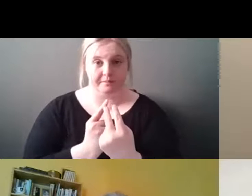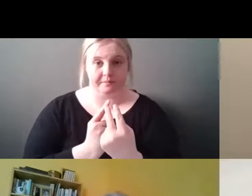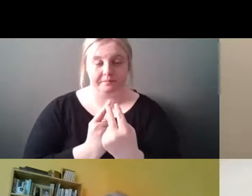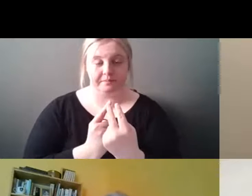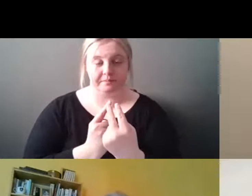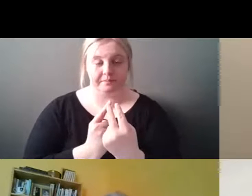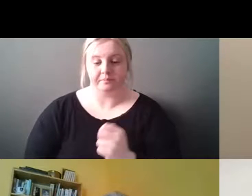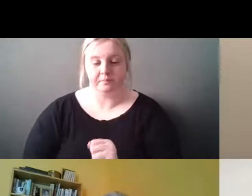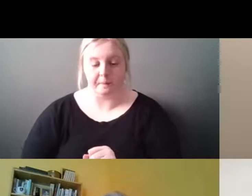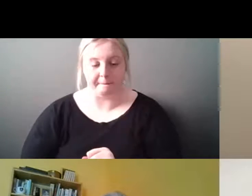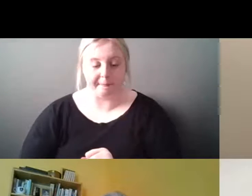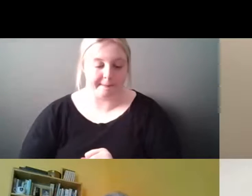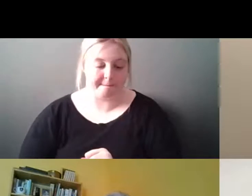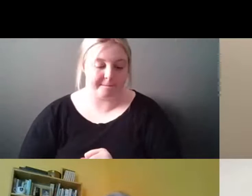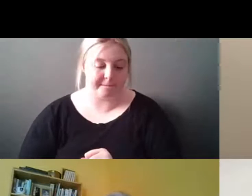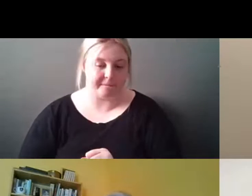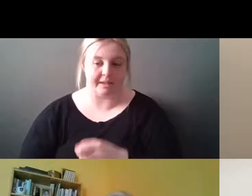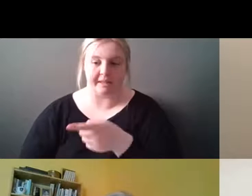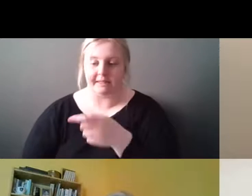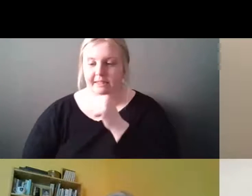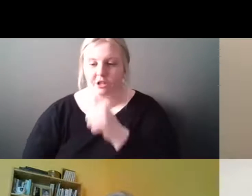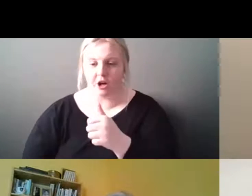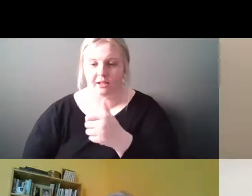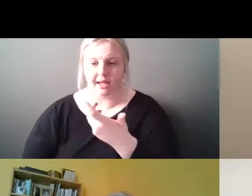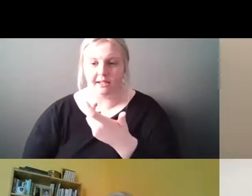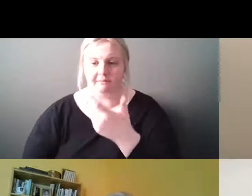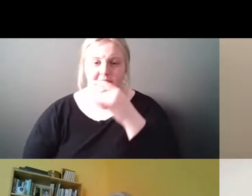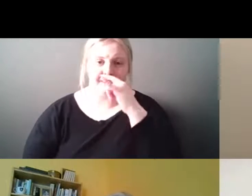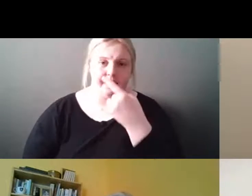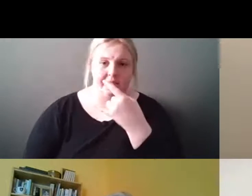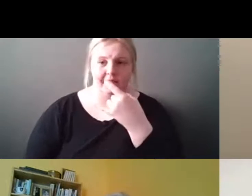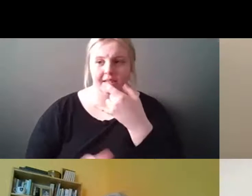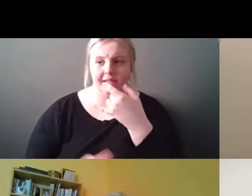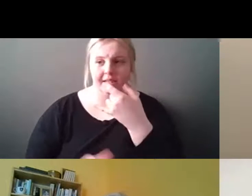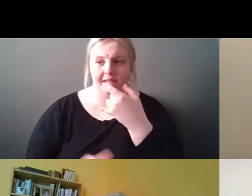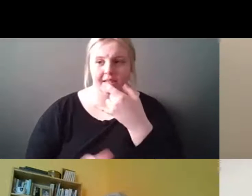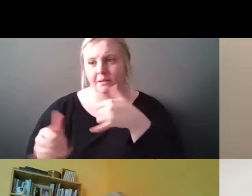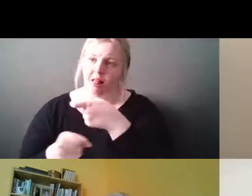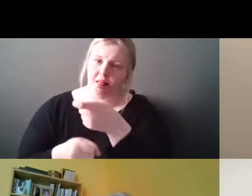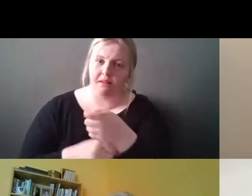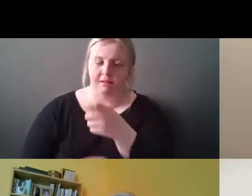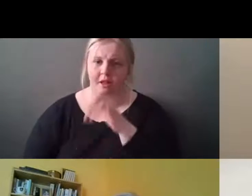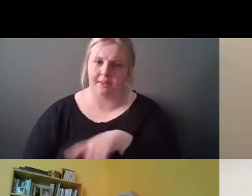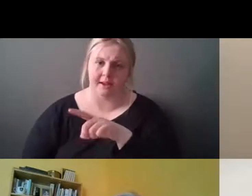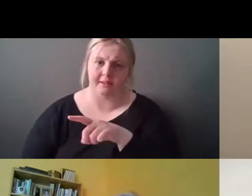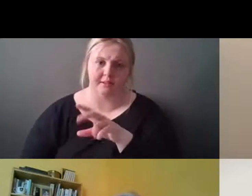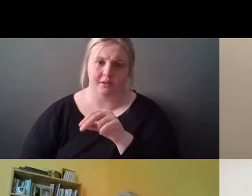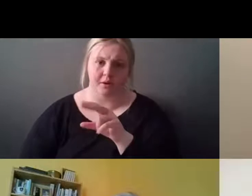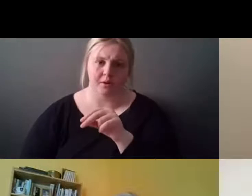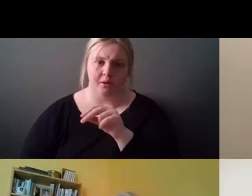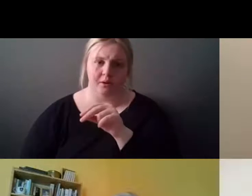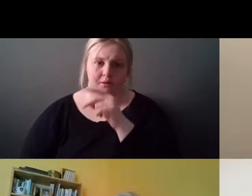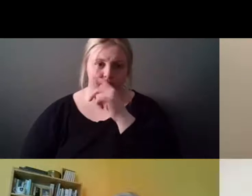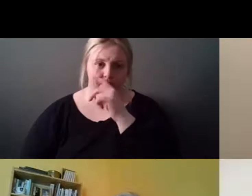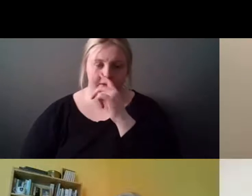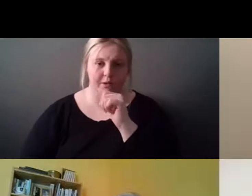this is not your schoolyard type bullying. It's demeaning to say that it's just